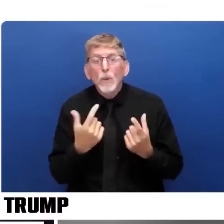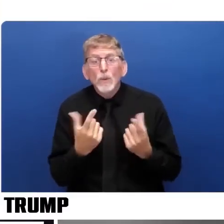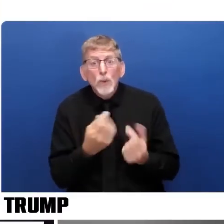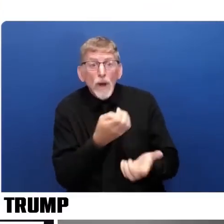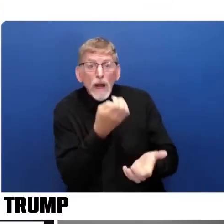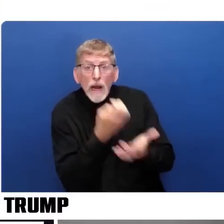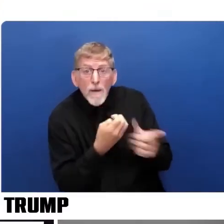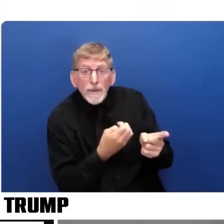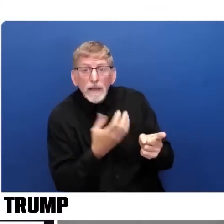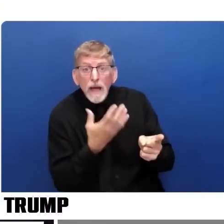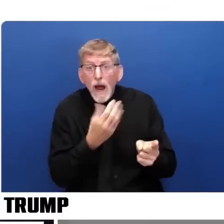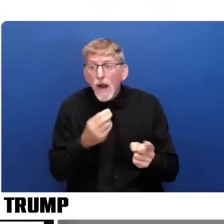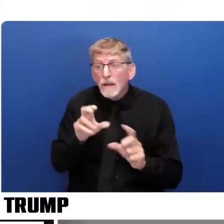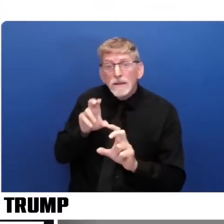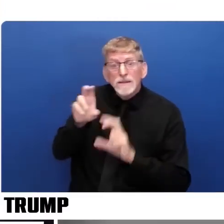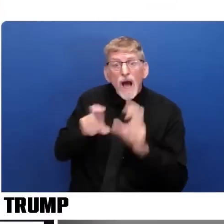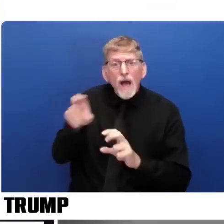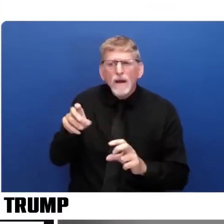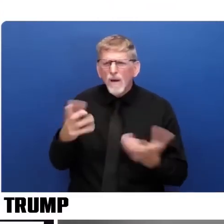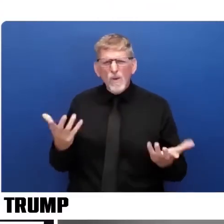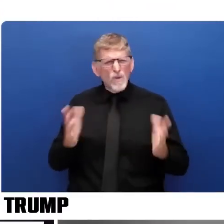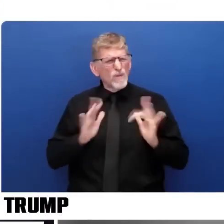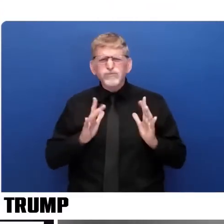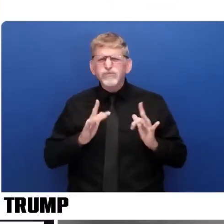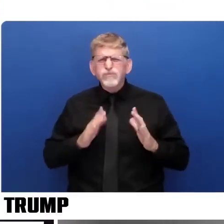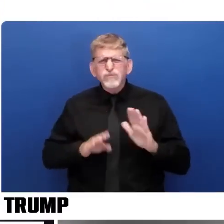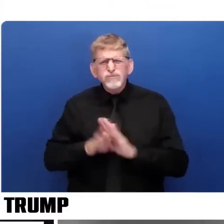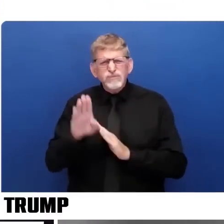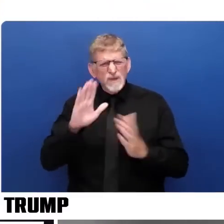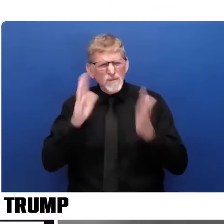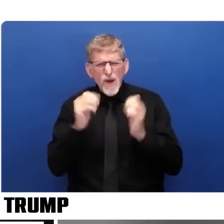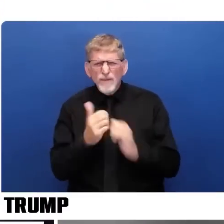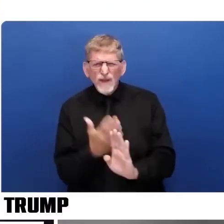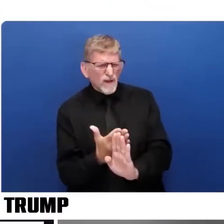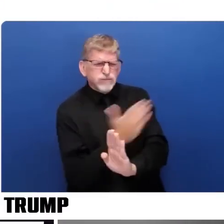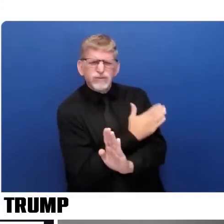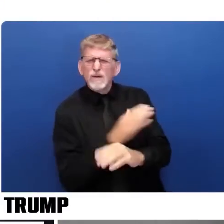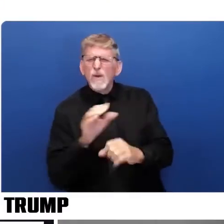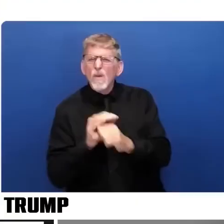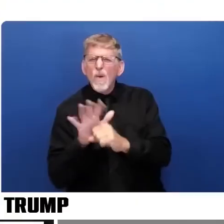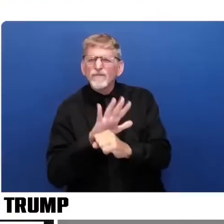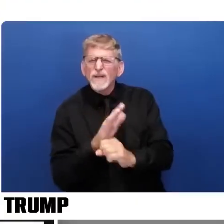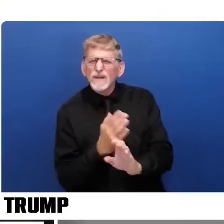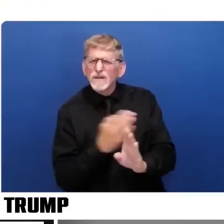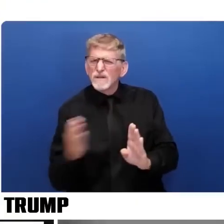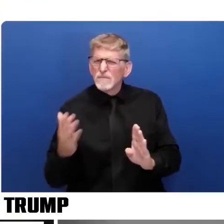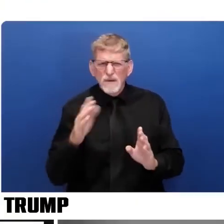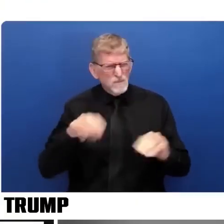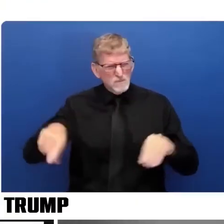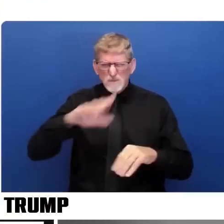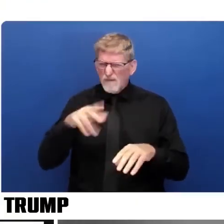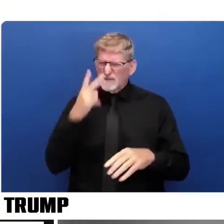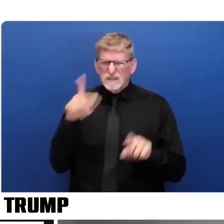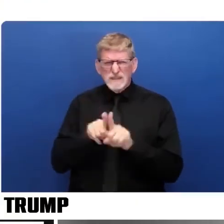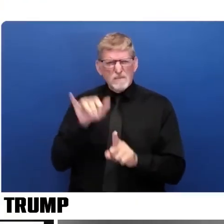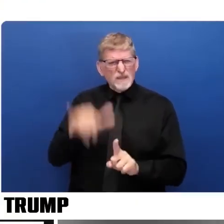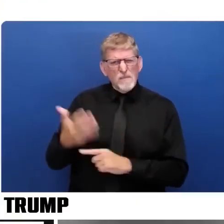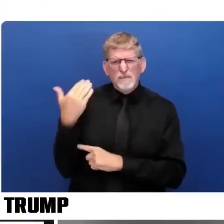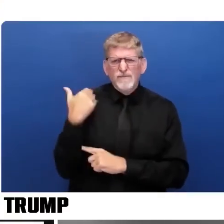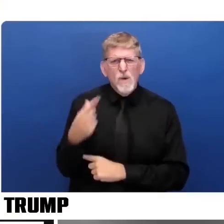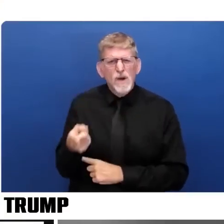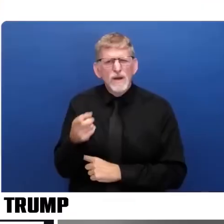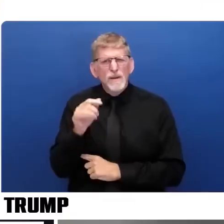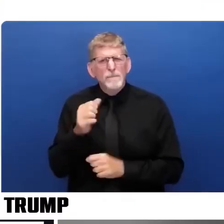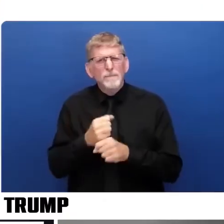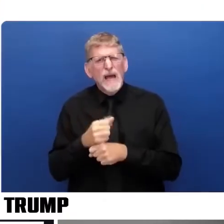was higher than it was before the pandemic came in. Nobody's ever seen anything like it. We made ventilators for the entire world. We